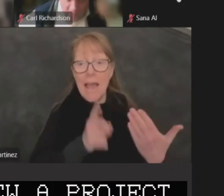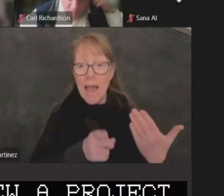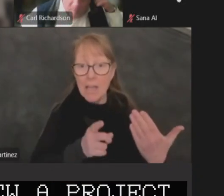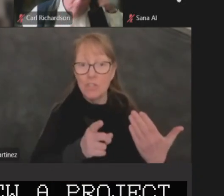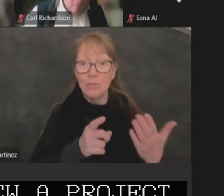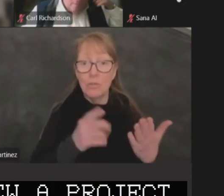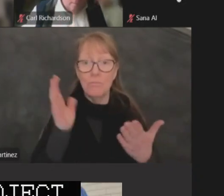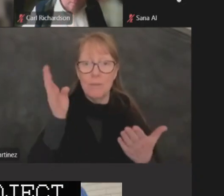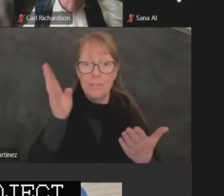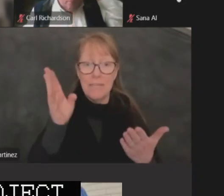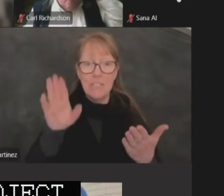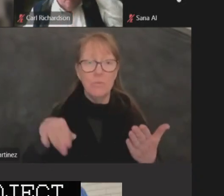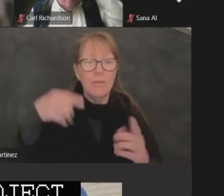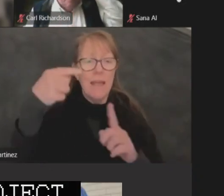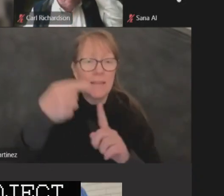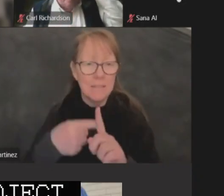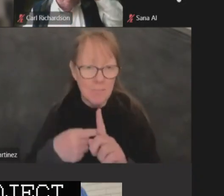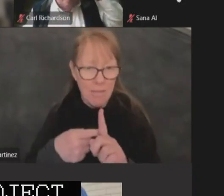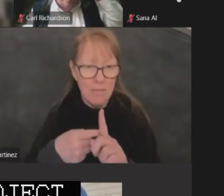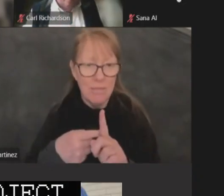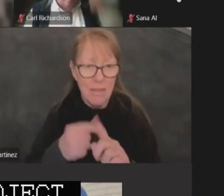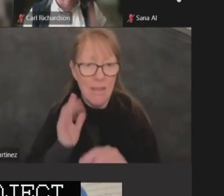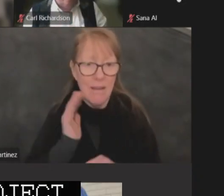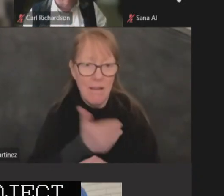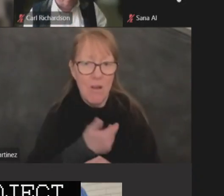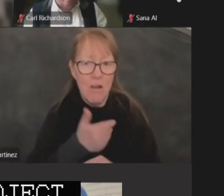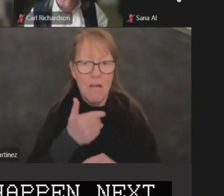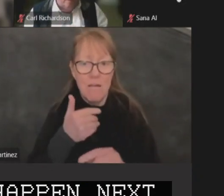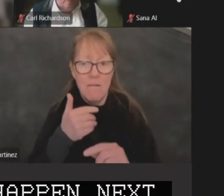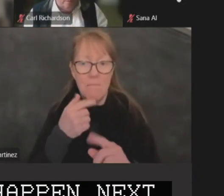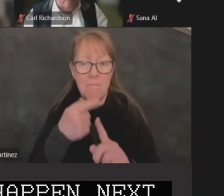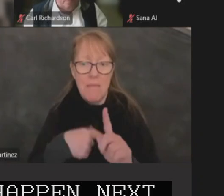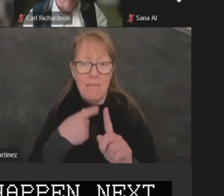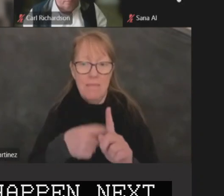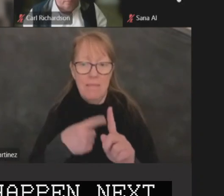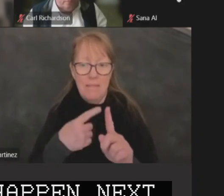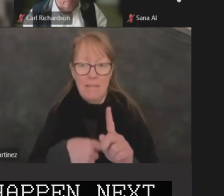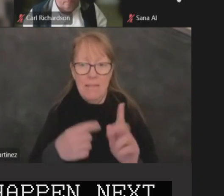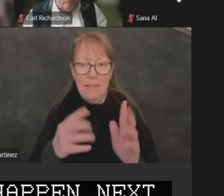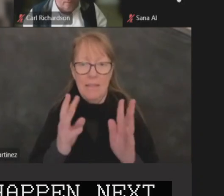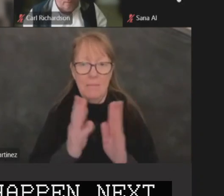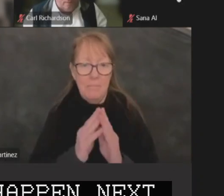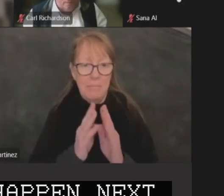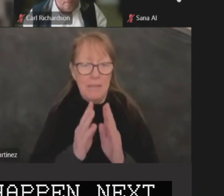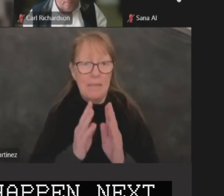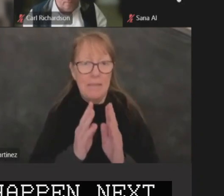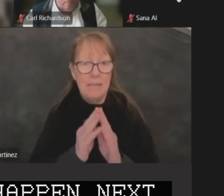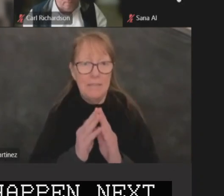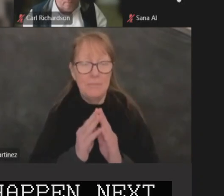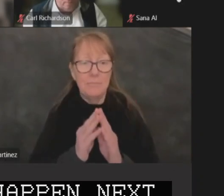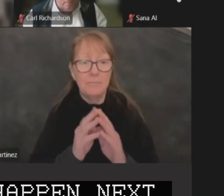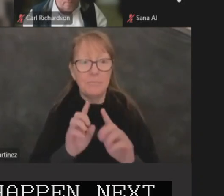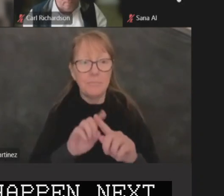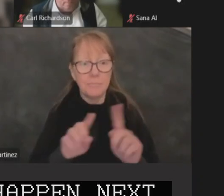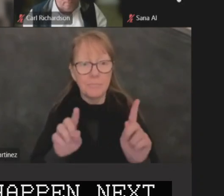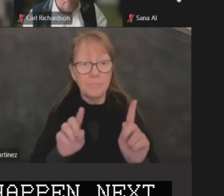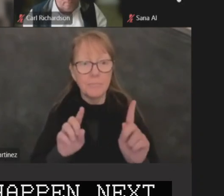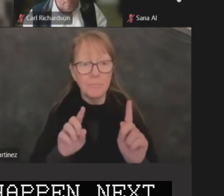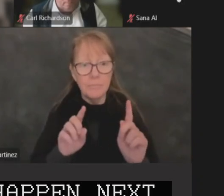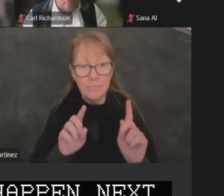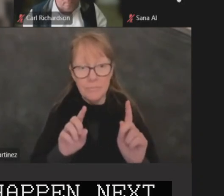month at our monthly meeting. But the homework that I would like to give you